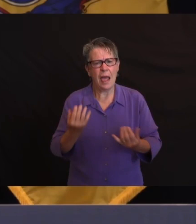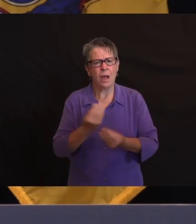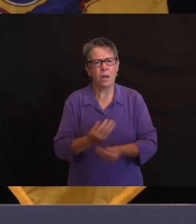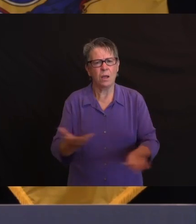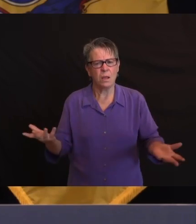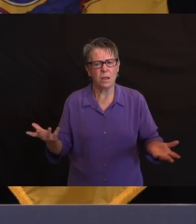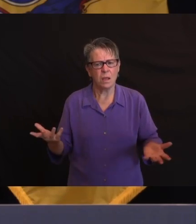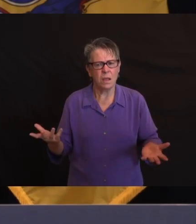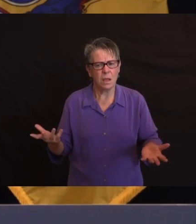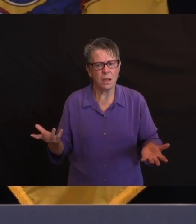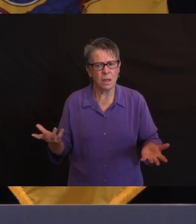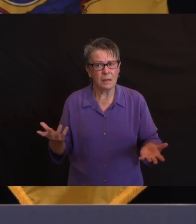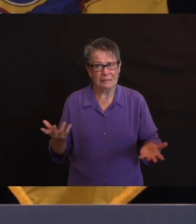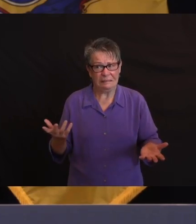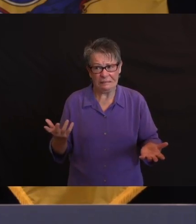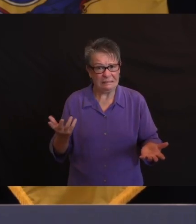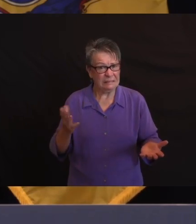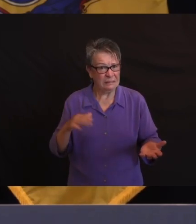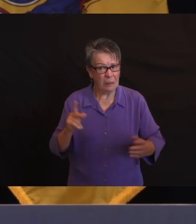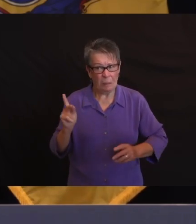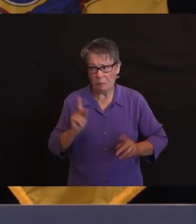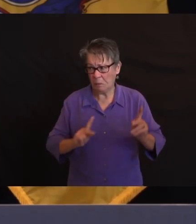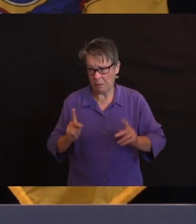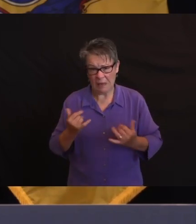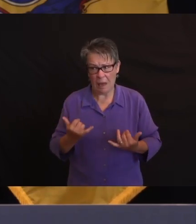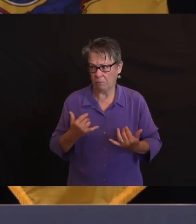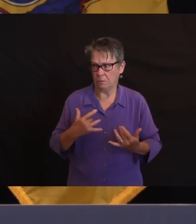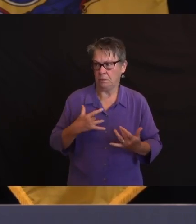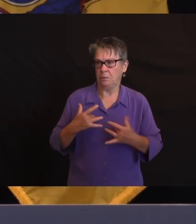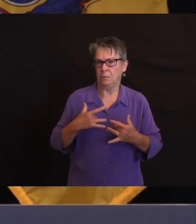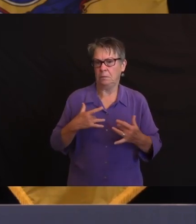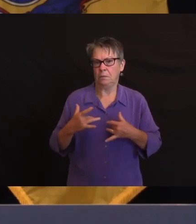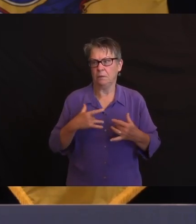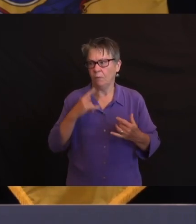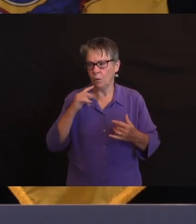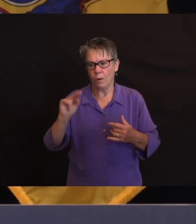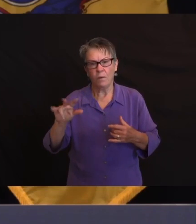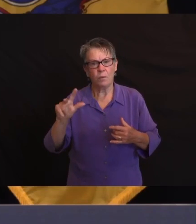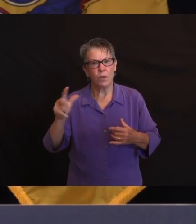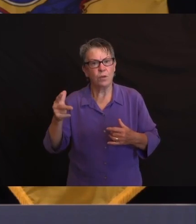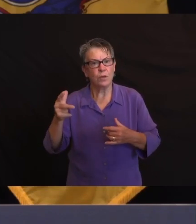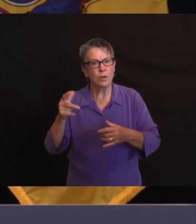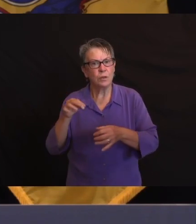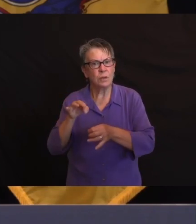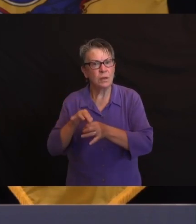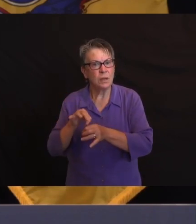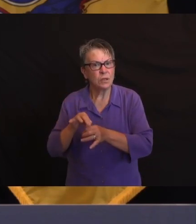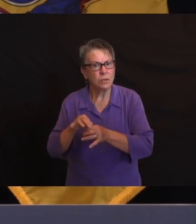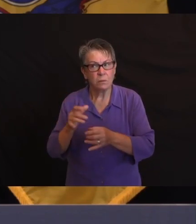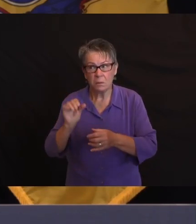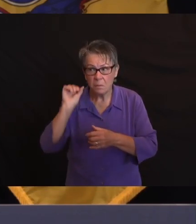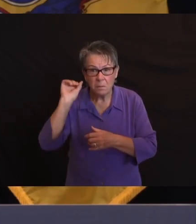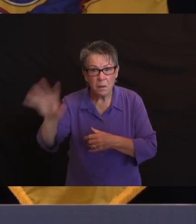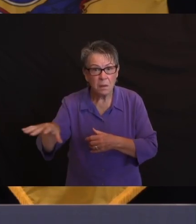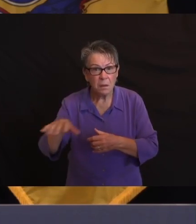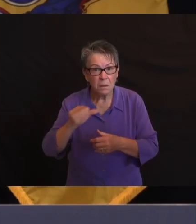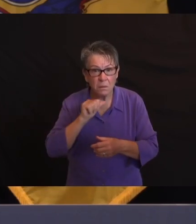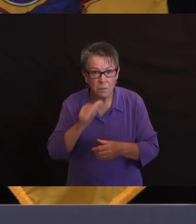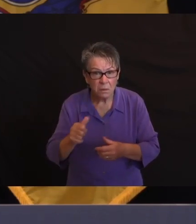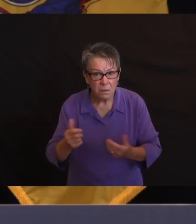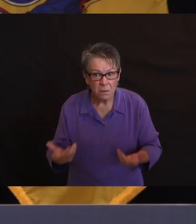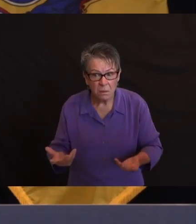mail, how do you reassure them that it's safe when information about problems with the system are withheld from the public? And